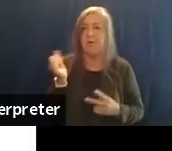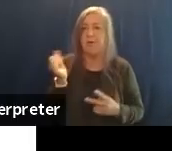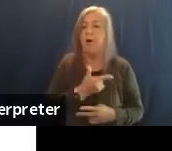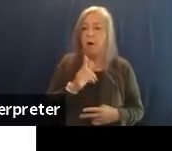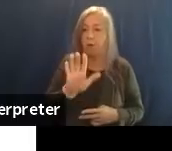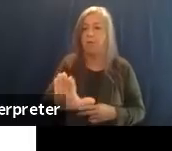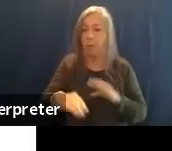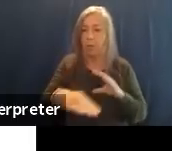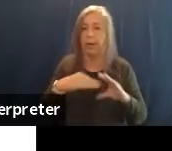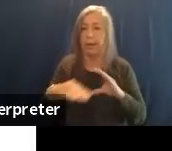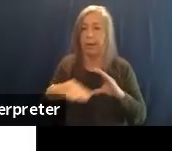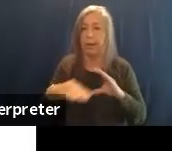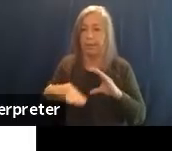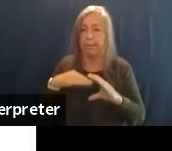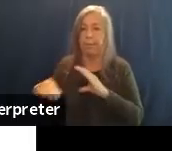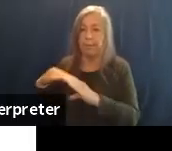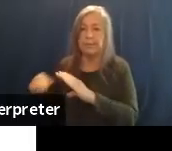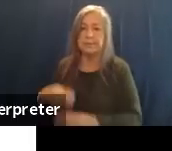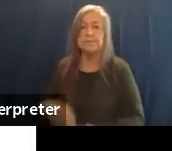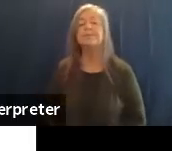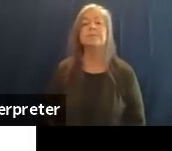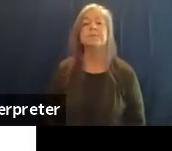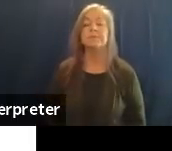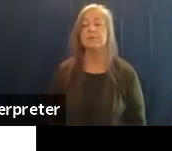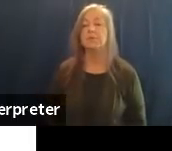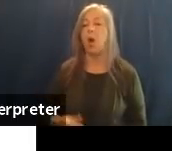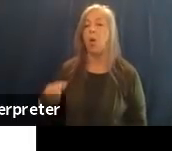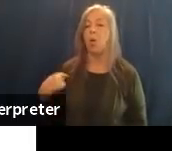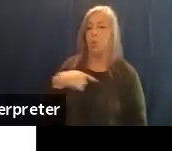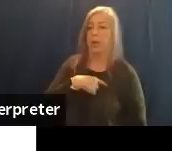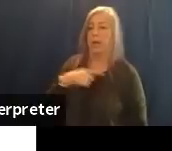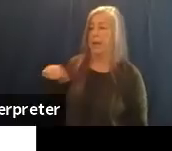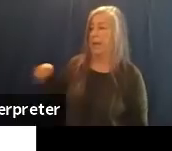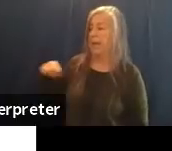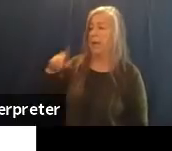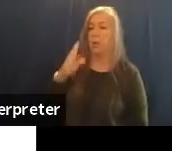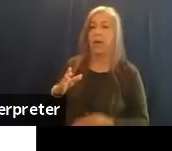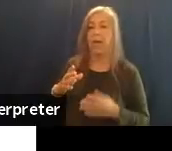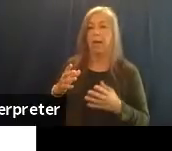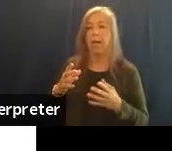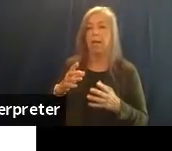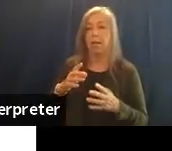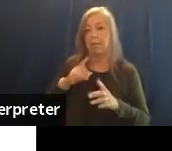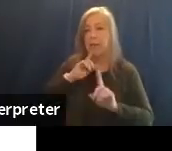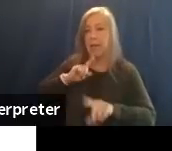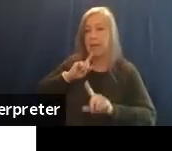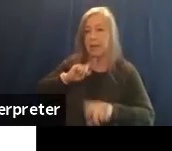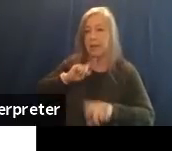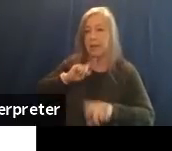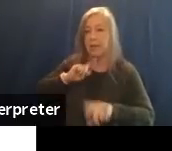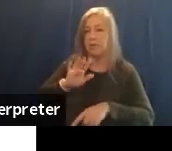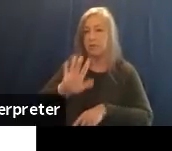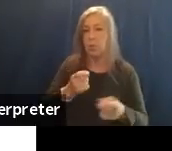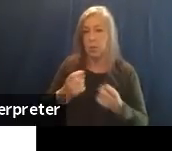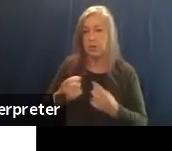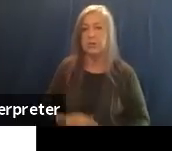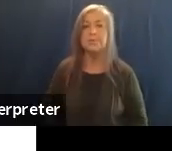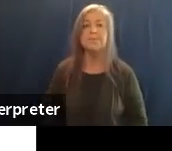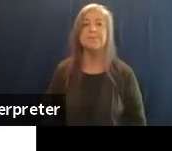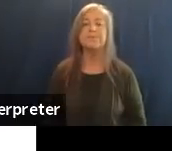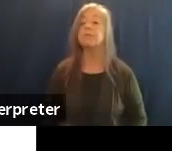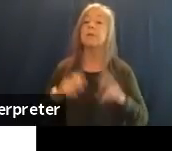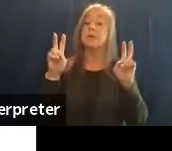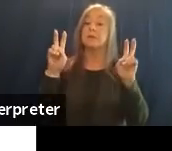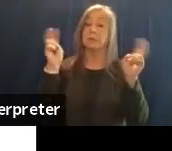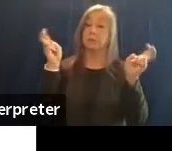of moderate asking different panelists questions you may have. So the topics we're going to cover